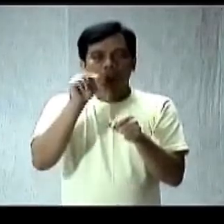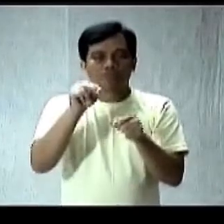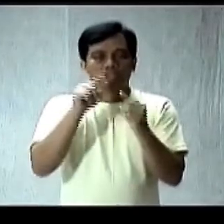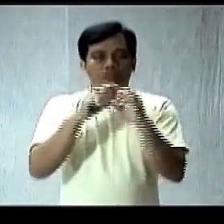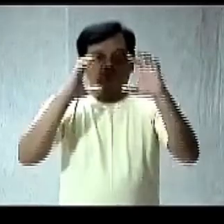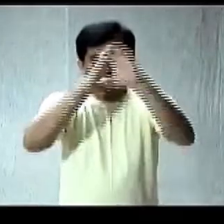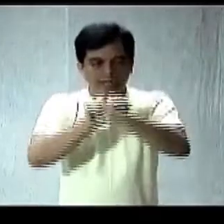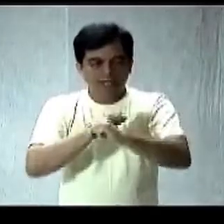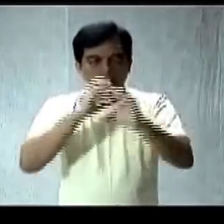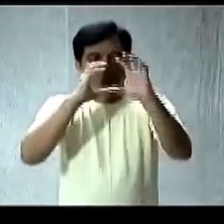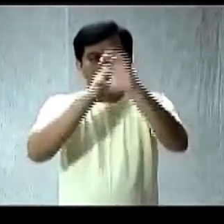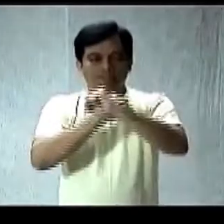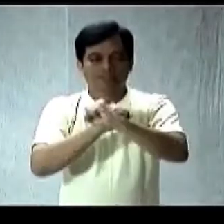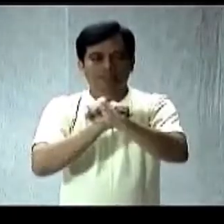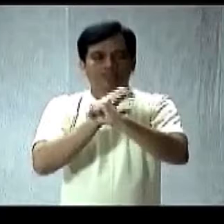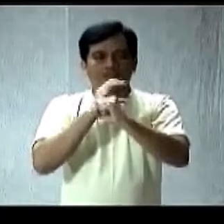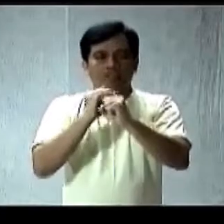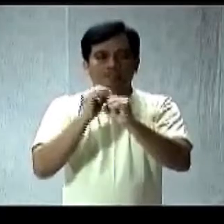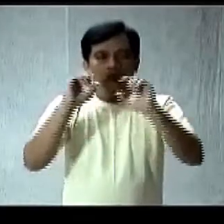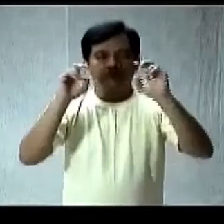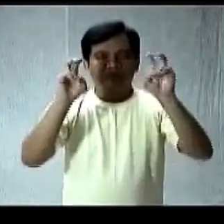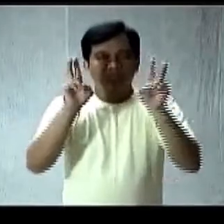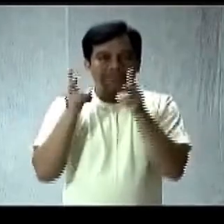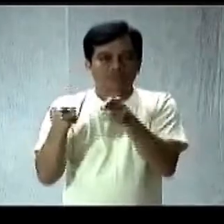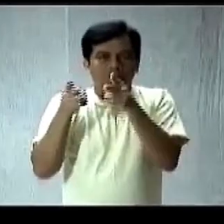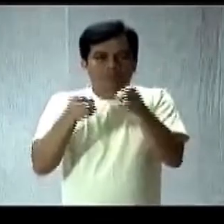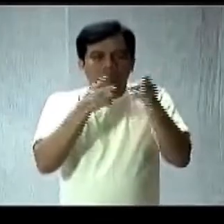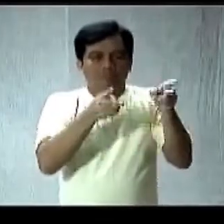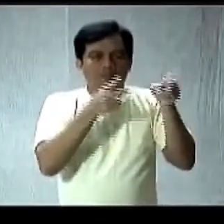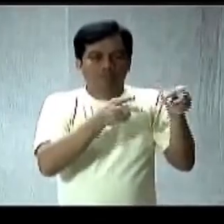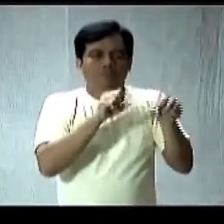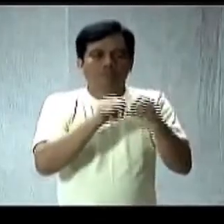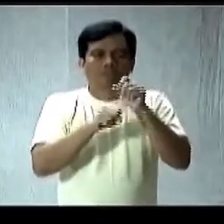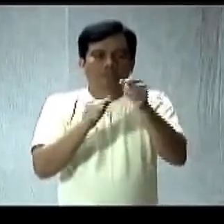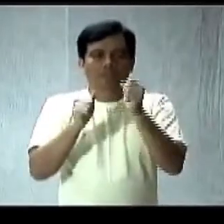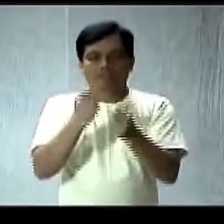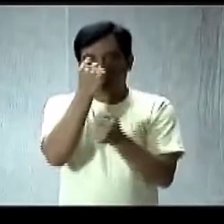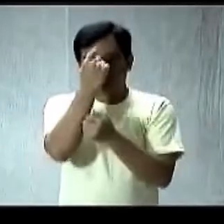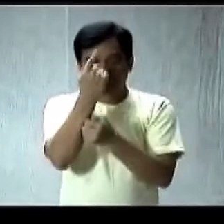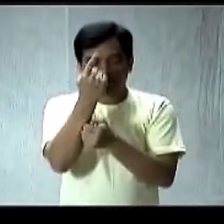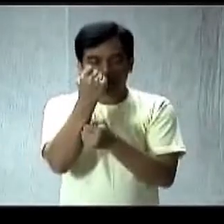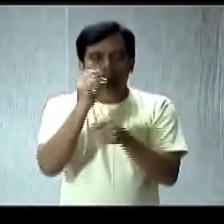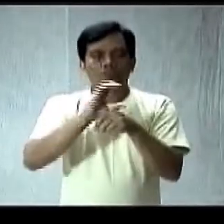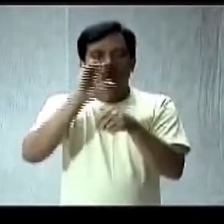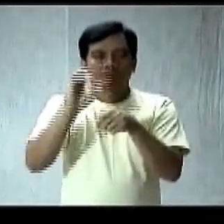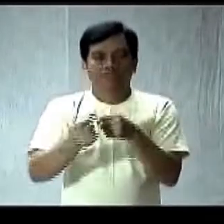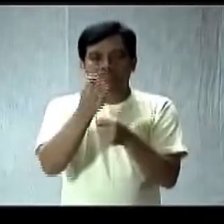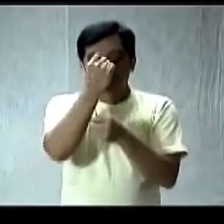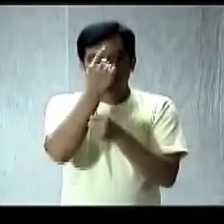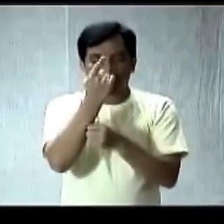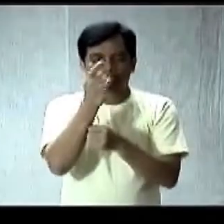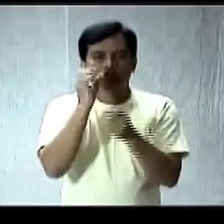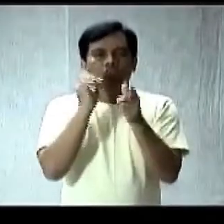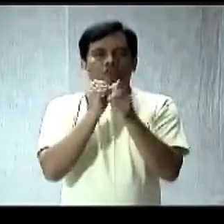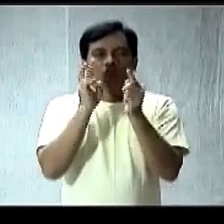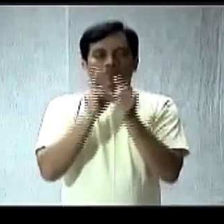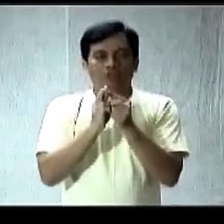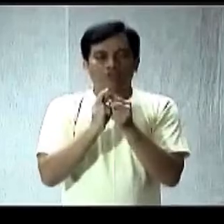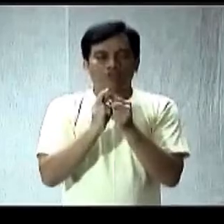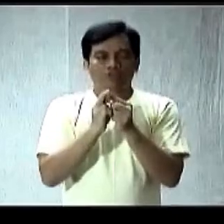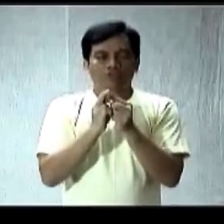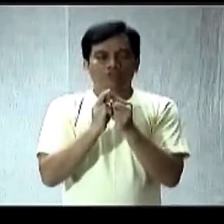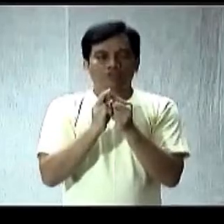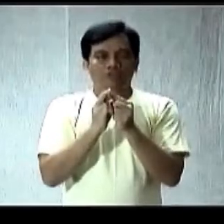you need to summarize and to paraphrase everything in order for them to understand, to completely understand. Or